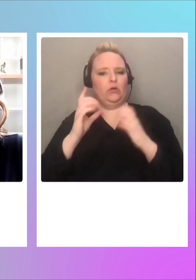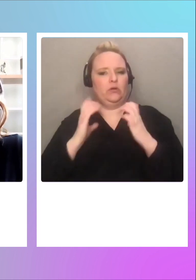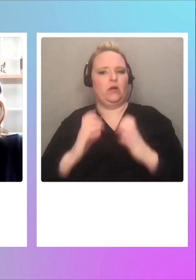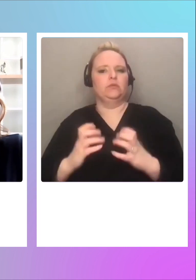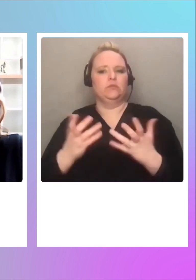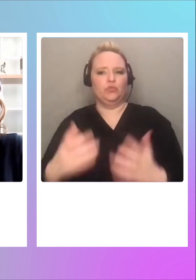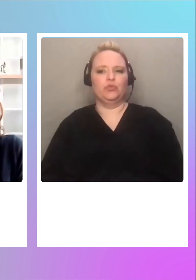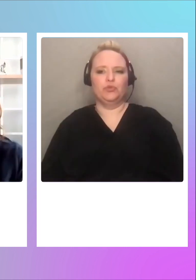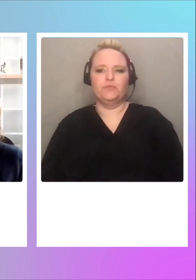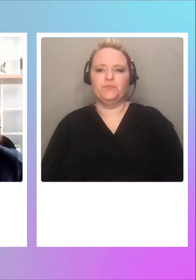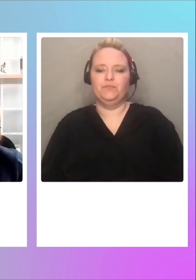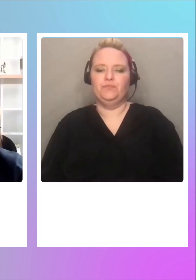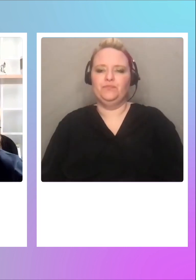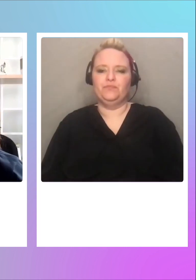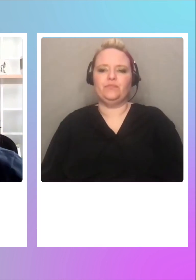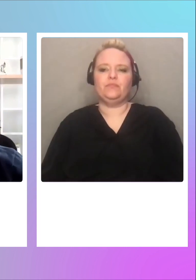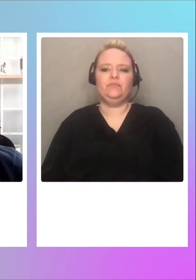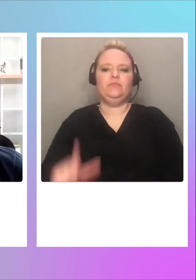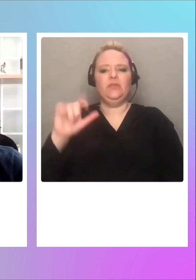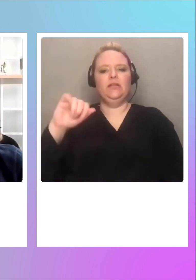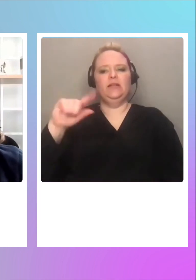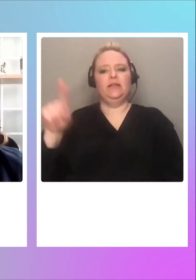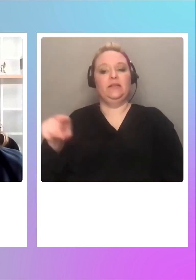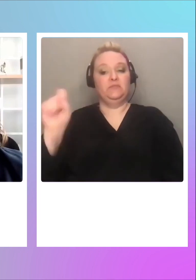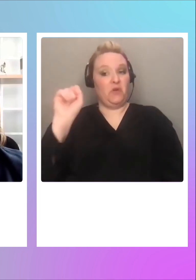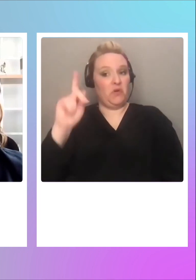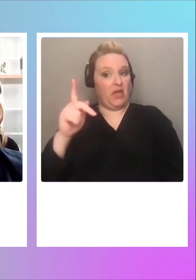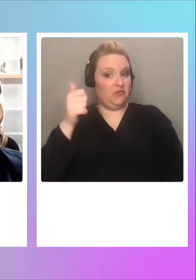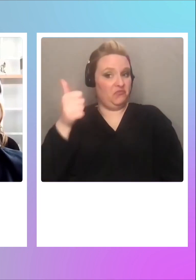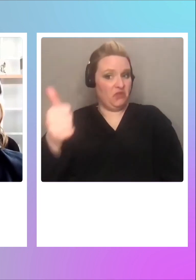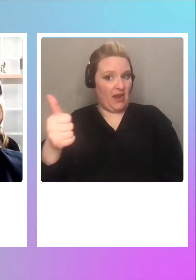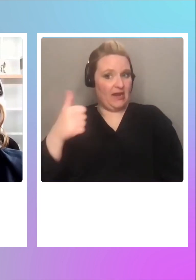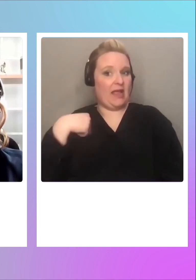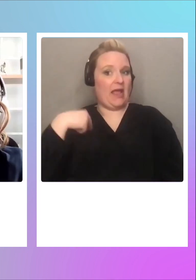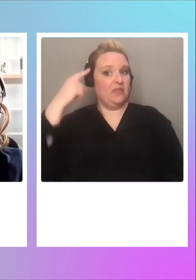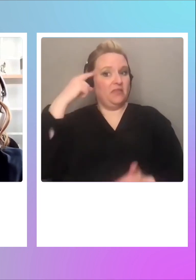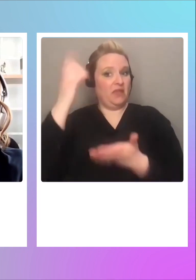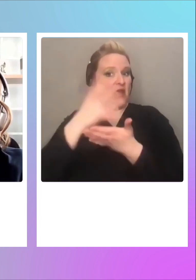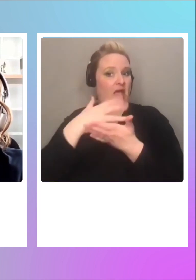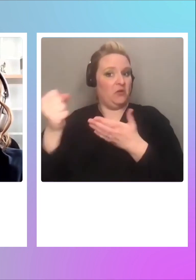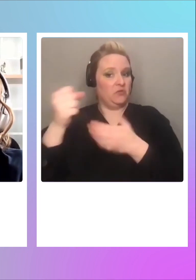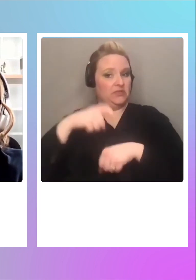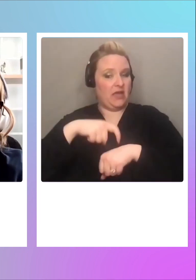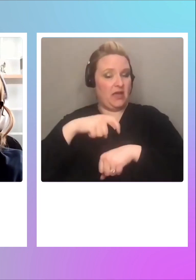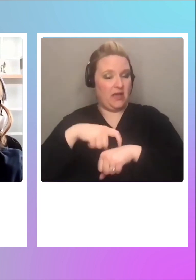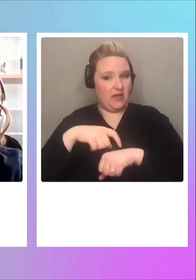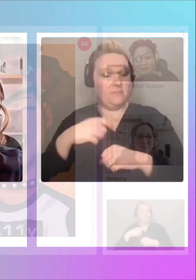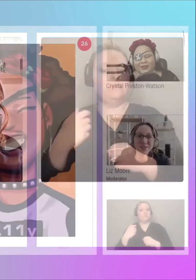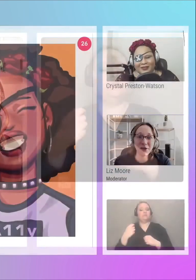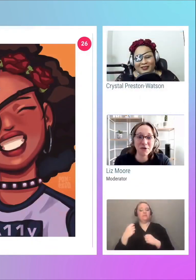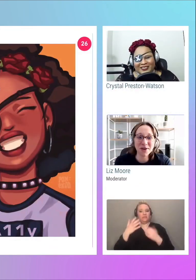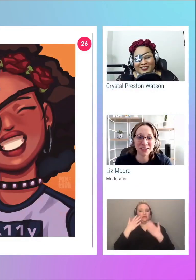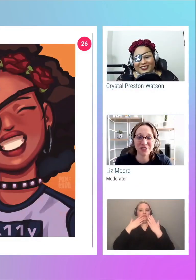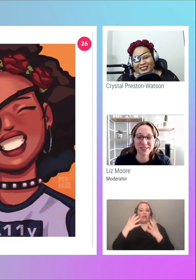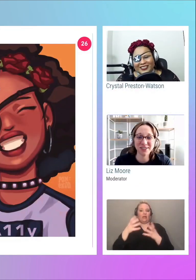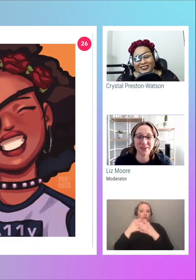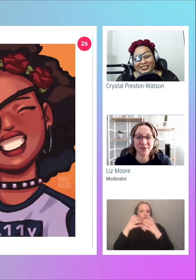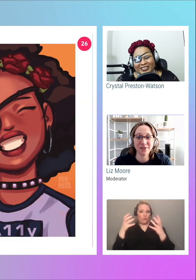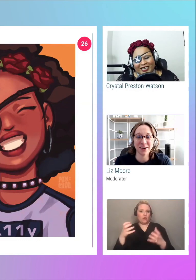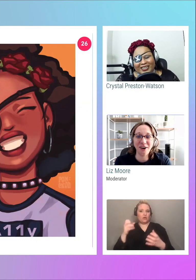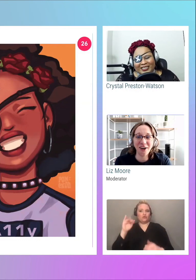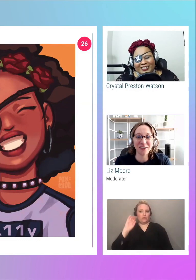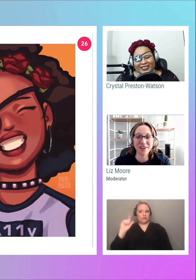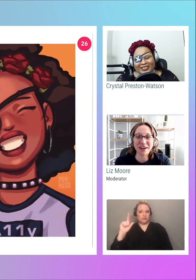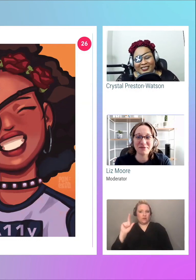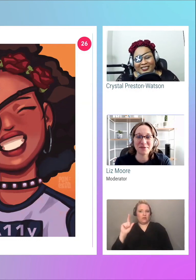customers. Right. Got it. Mm-hmm. All right. Well, and I think we're at time. So thank you so much,